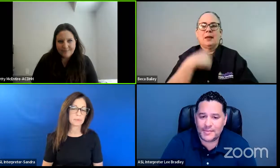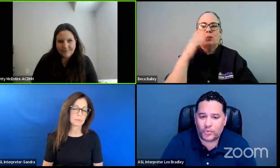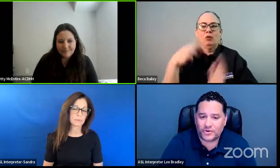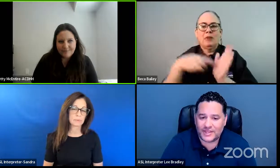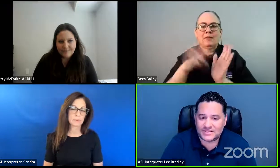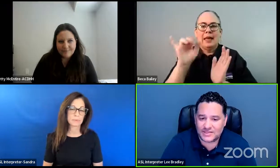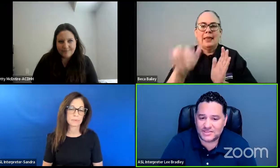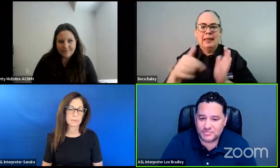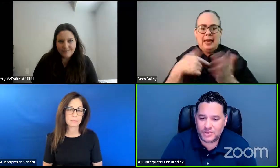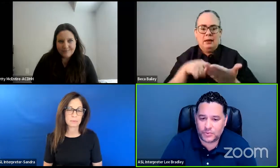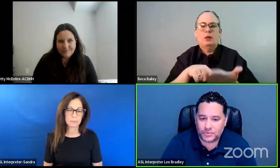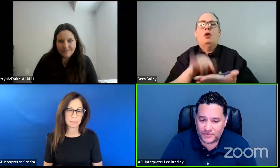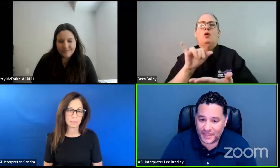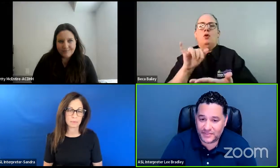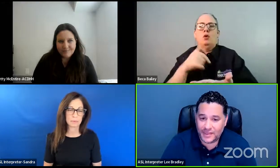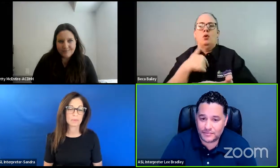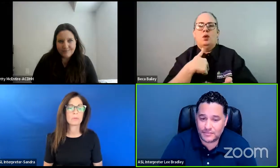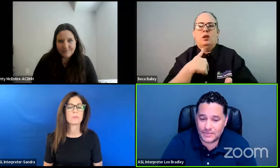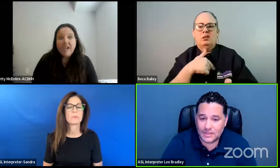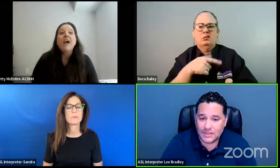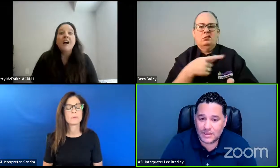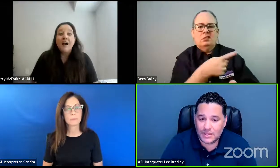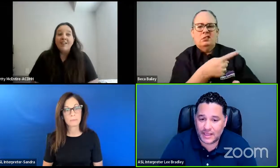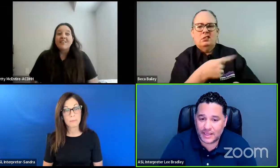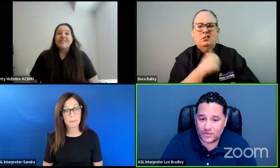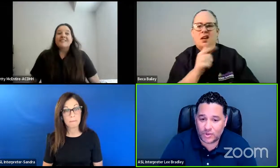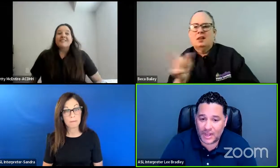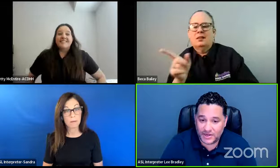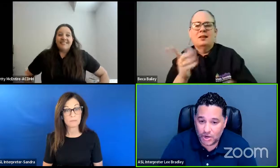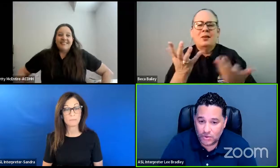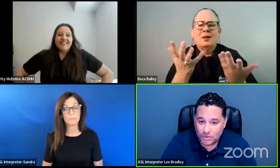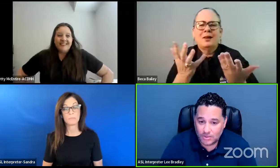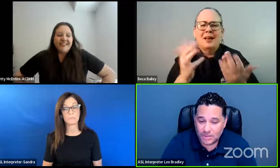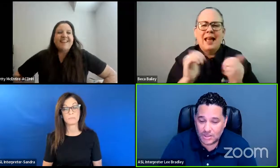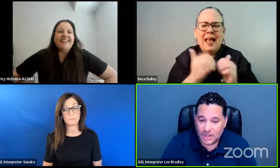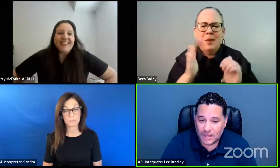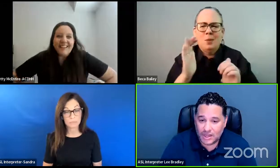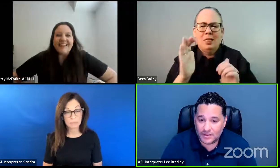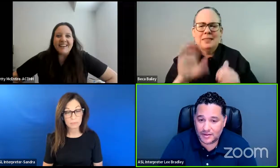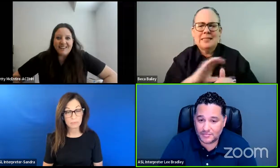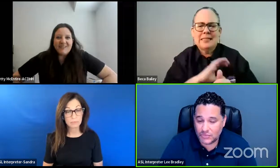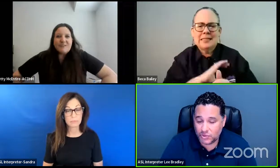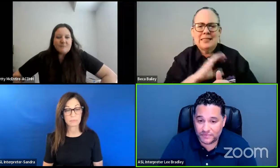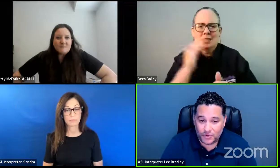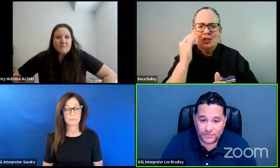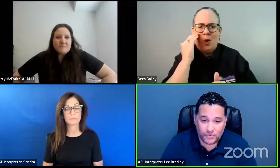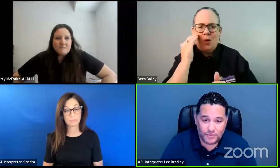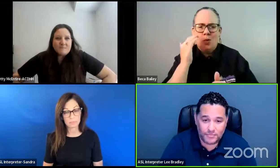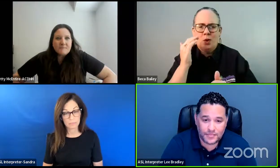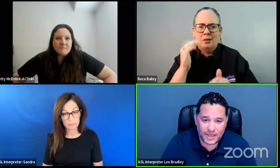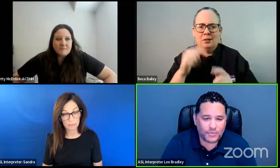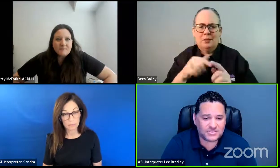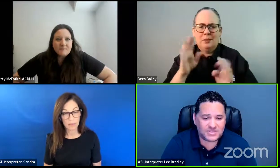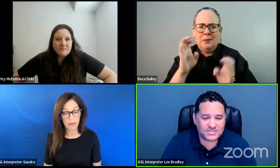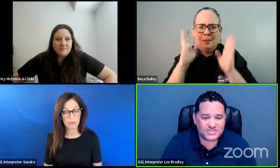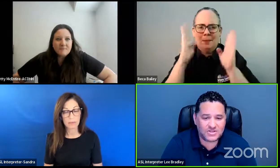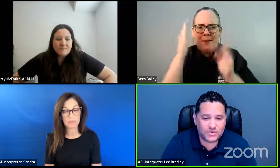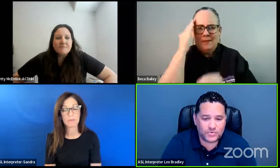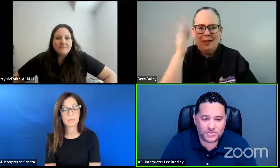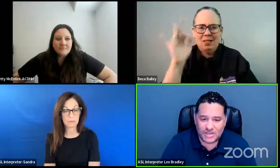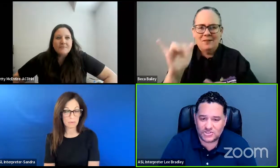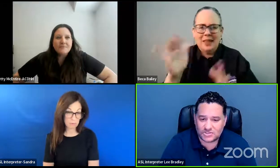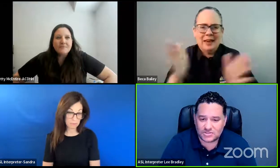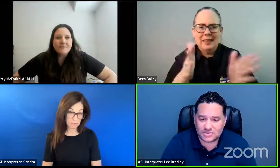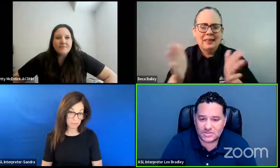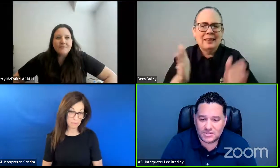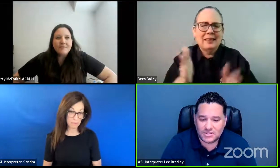mean the paperwork that's sent to me will reflect that? And will I know who to vote for? How will citizens know